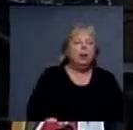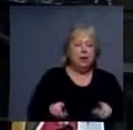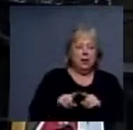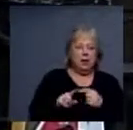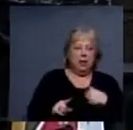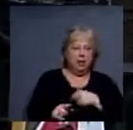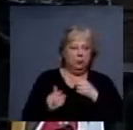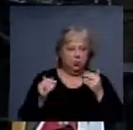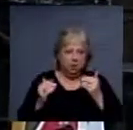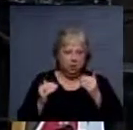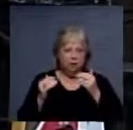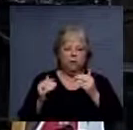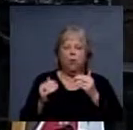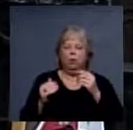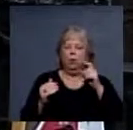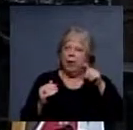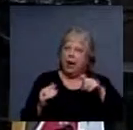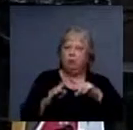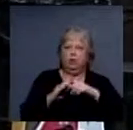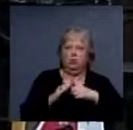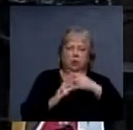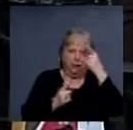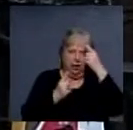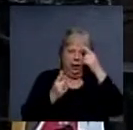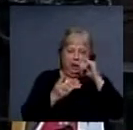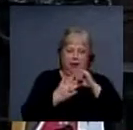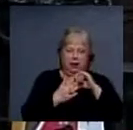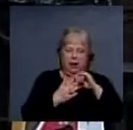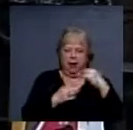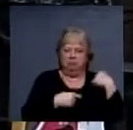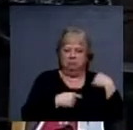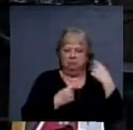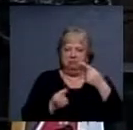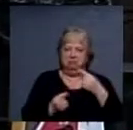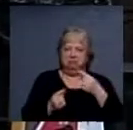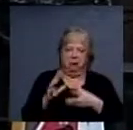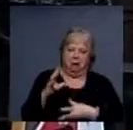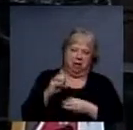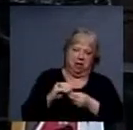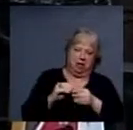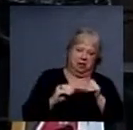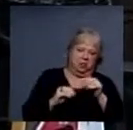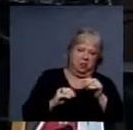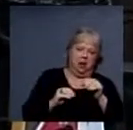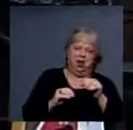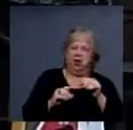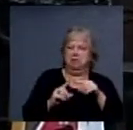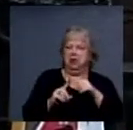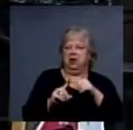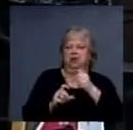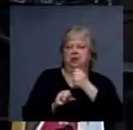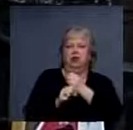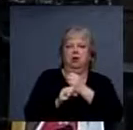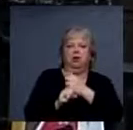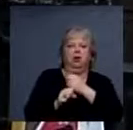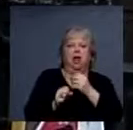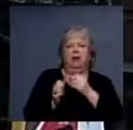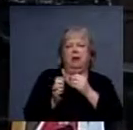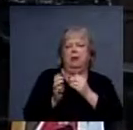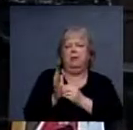thinking that we've spent 20-plus years and how many millions of dollars,